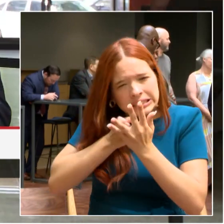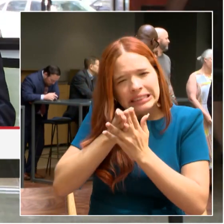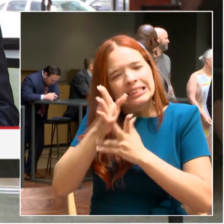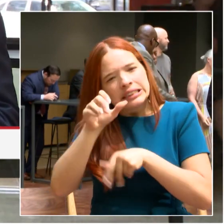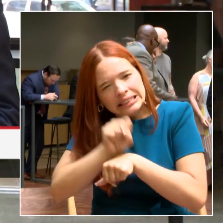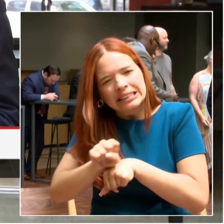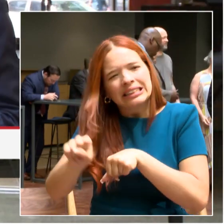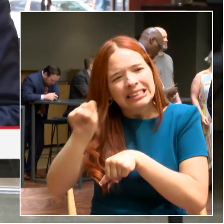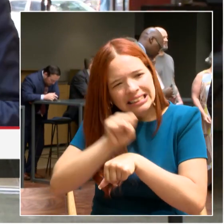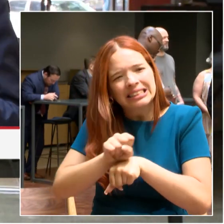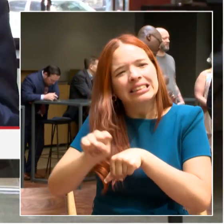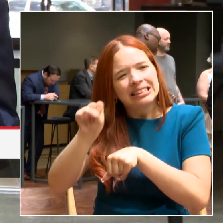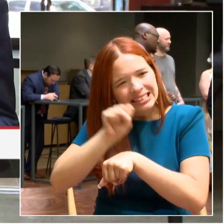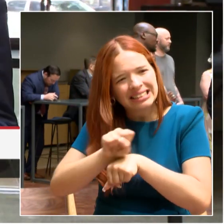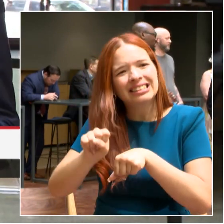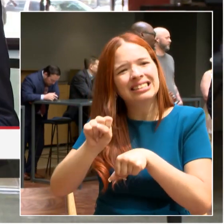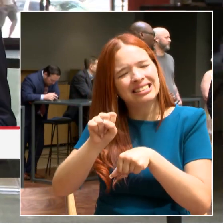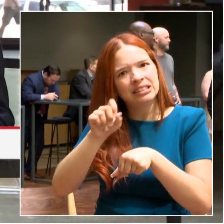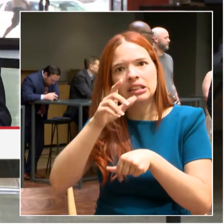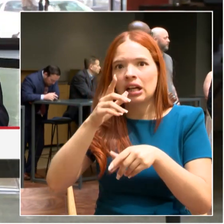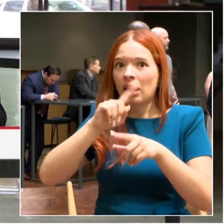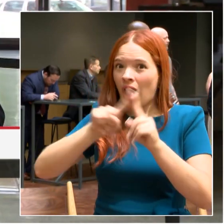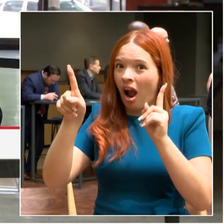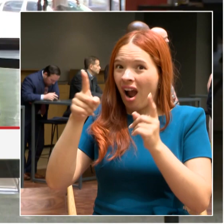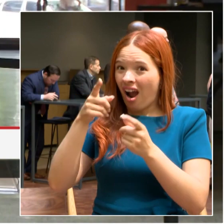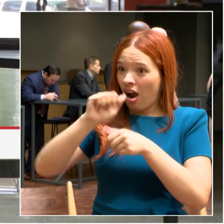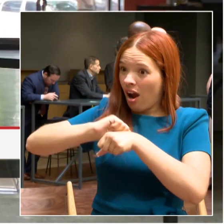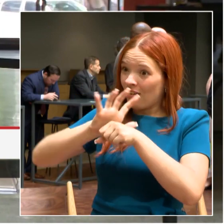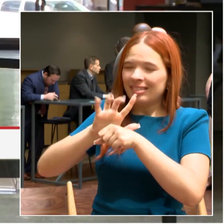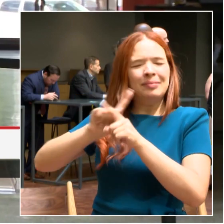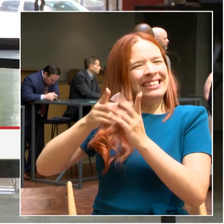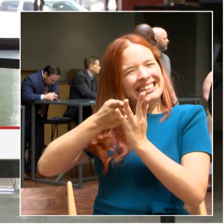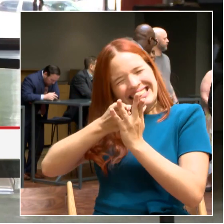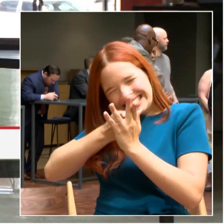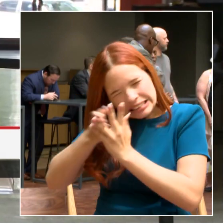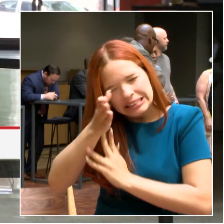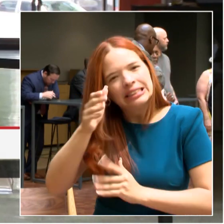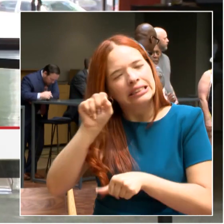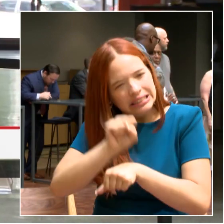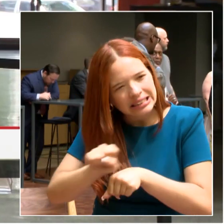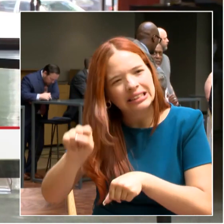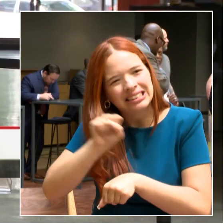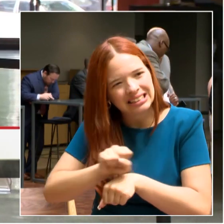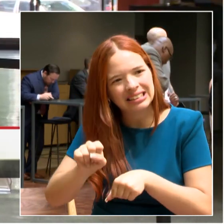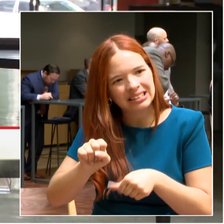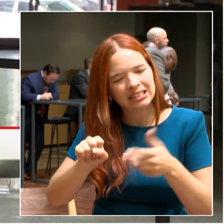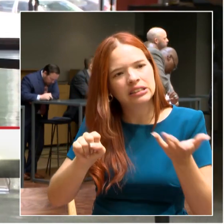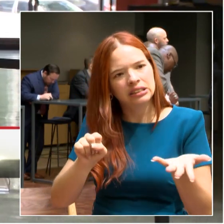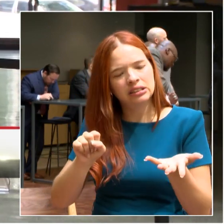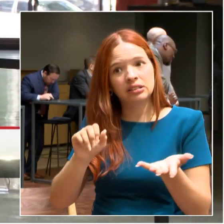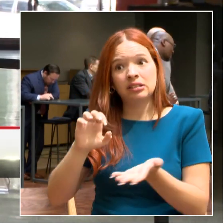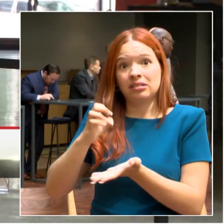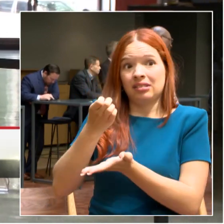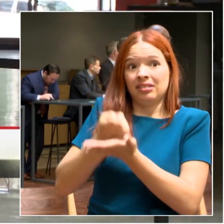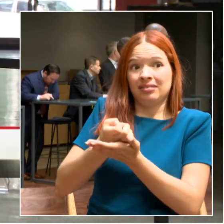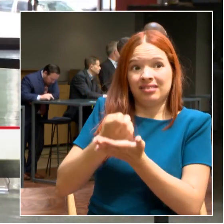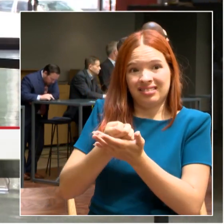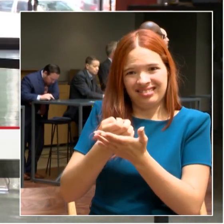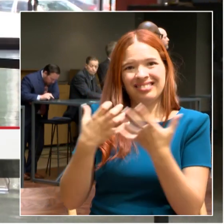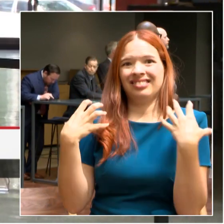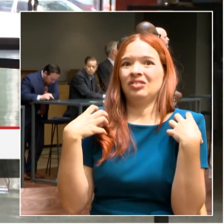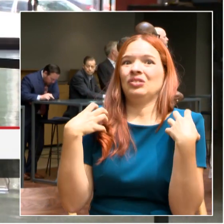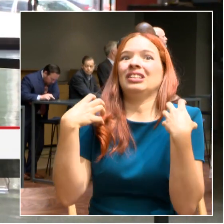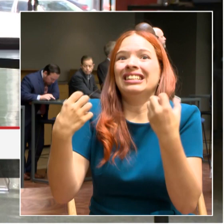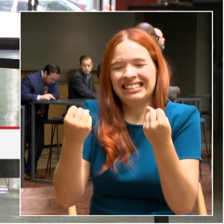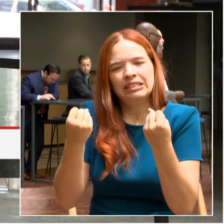to deal with the economic recovery. We're making historic investments across the United States, including in this region. We are, of